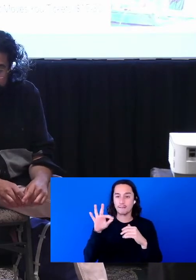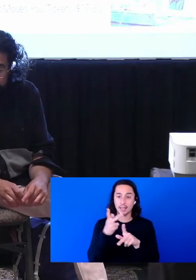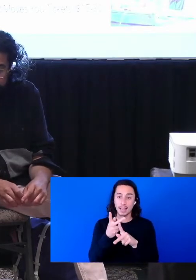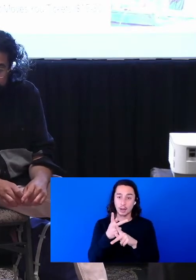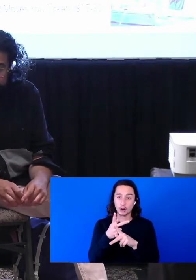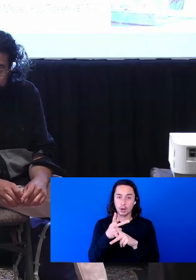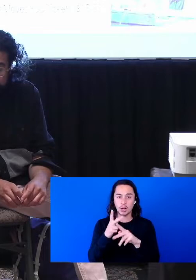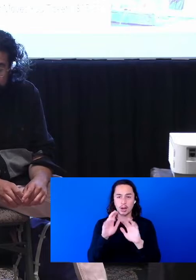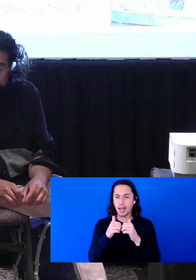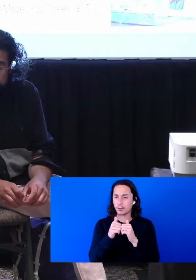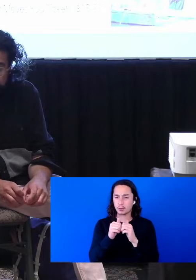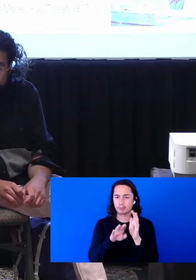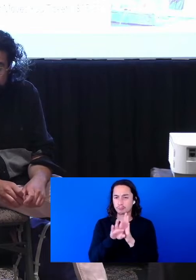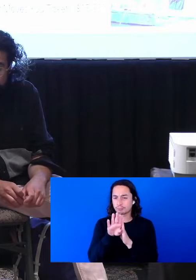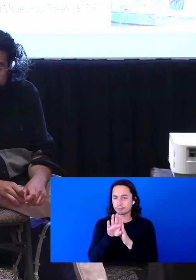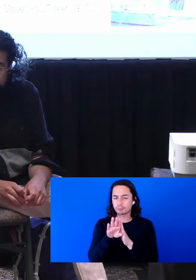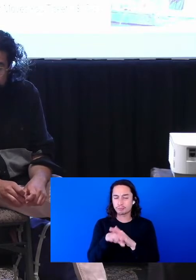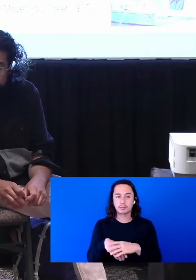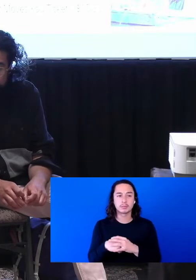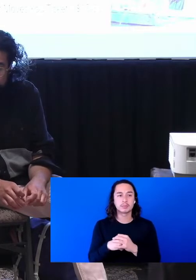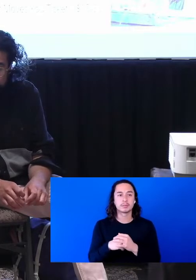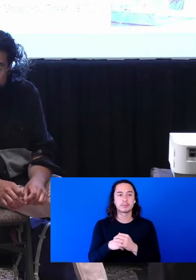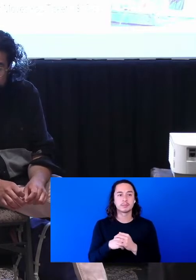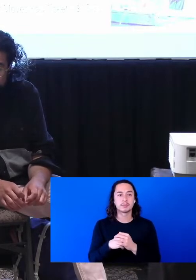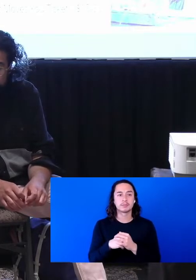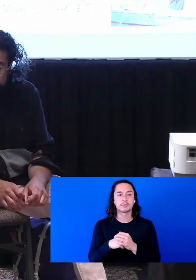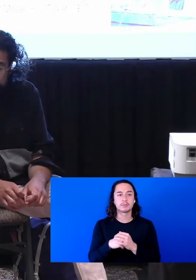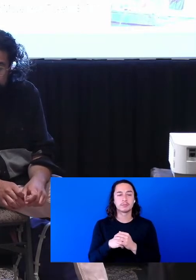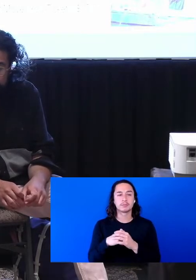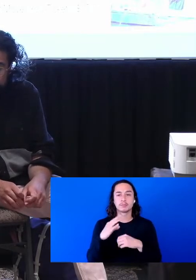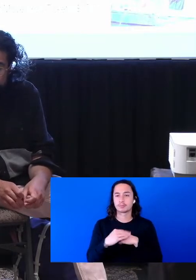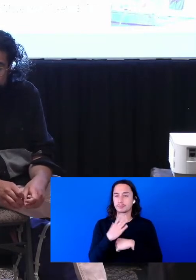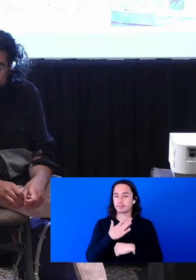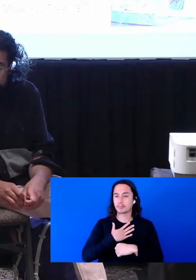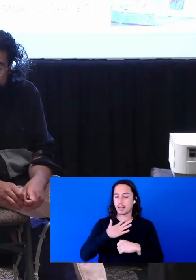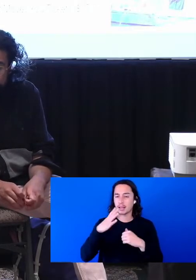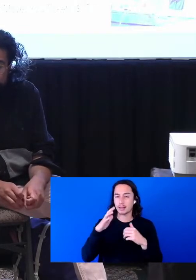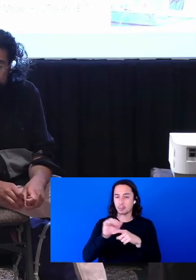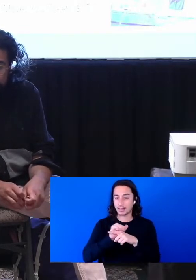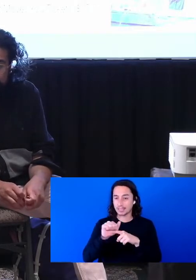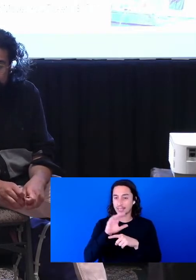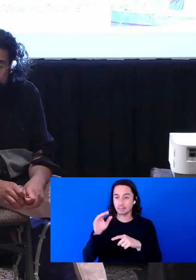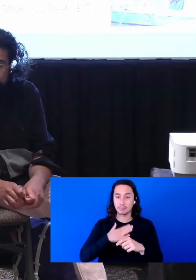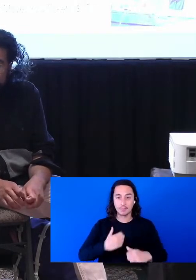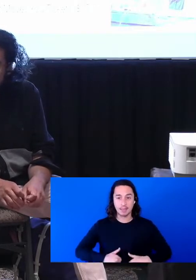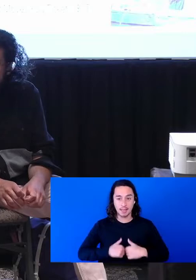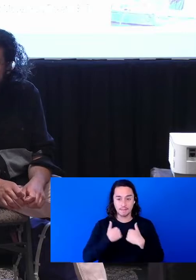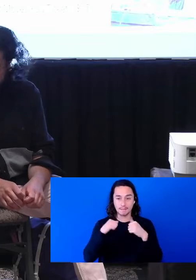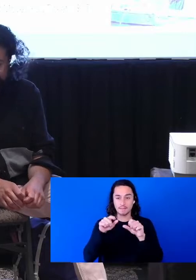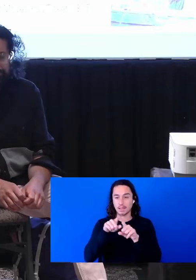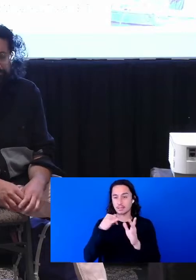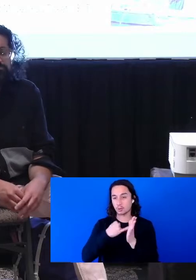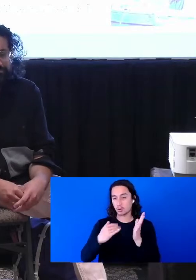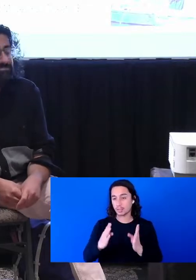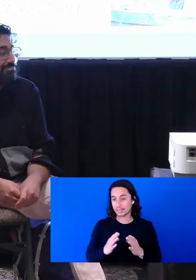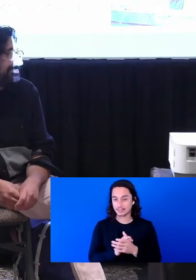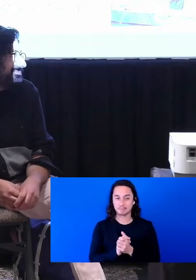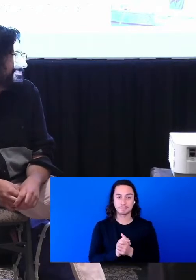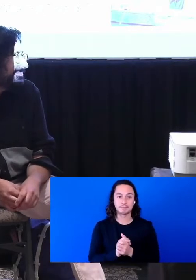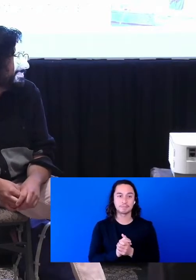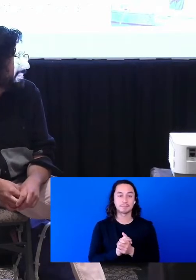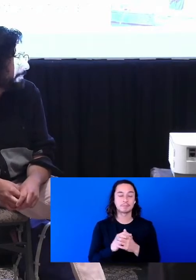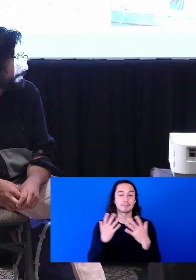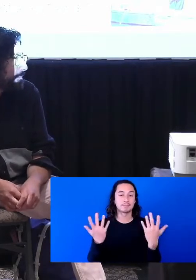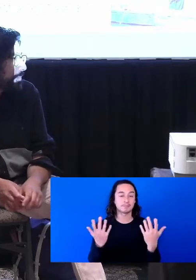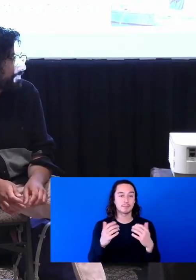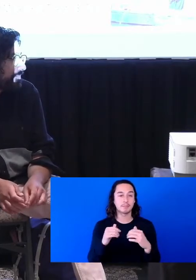have been really important to my practice and also my livelihood as an artist making performance. That's what I'll say. Awesome. And